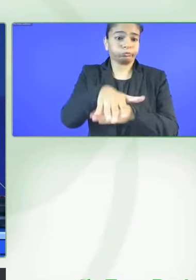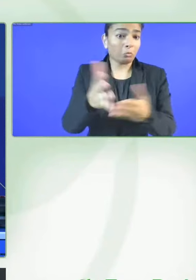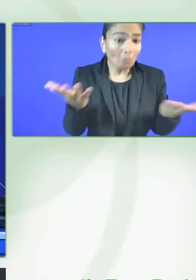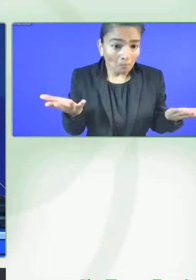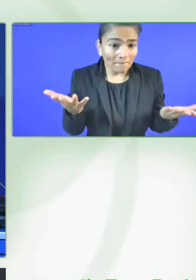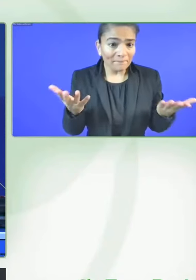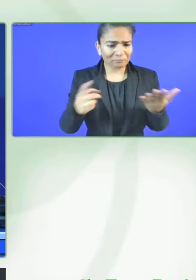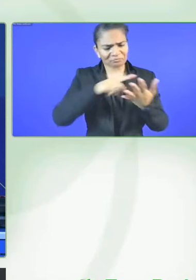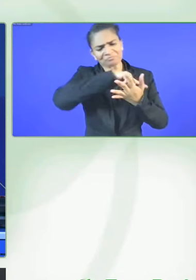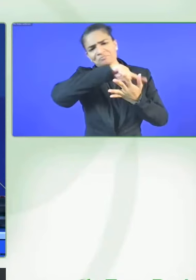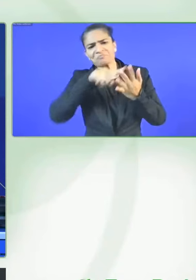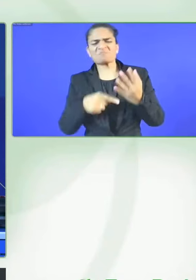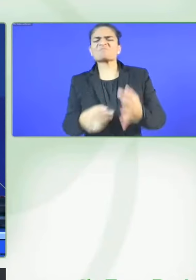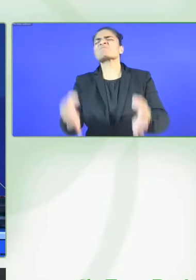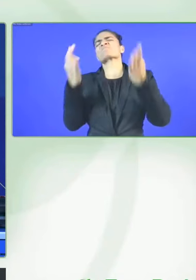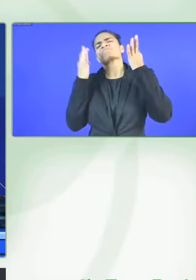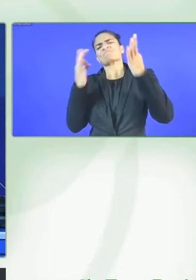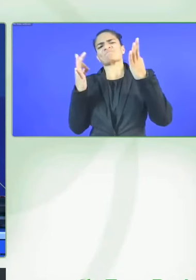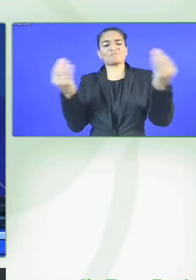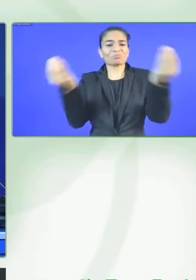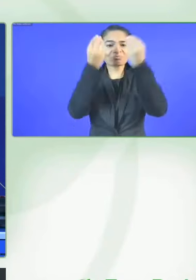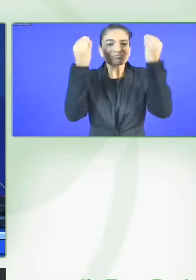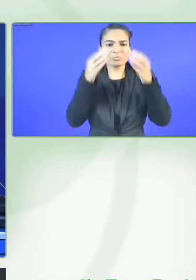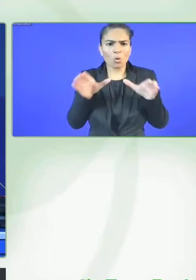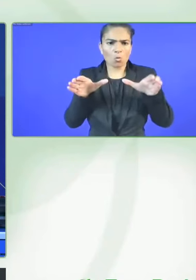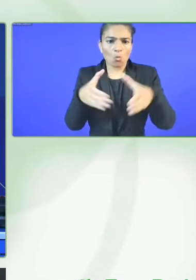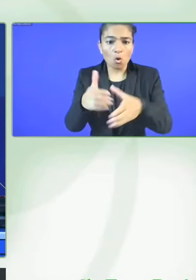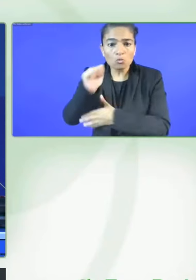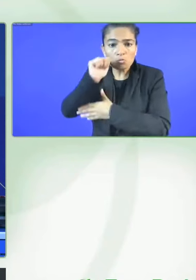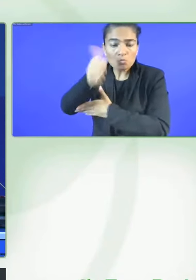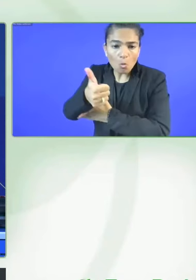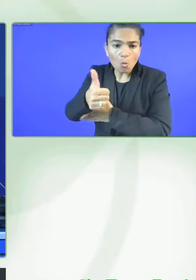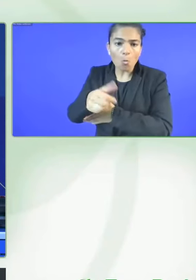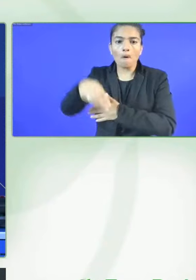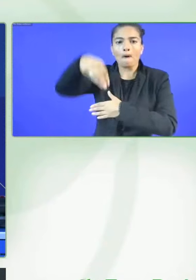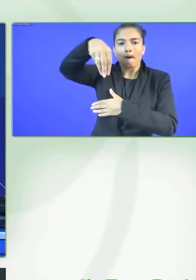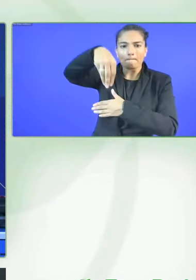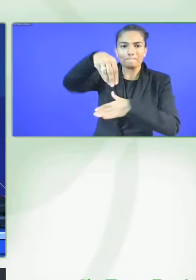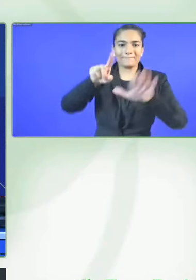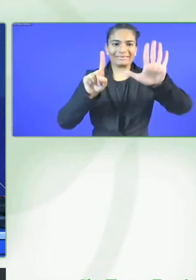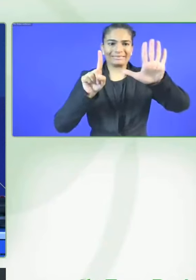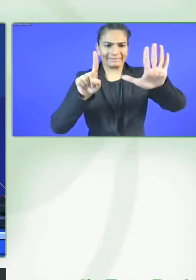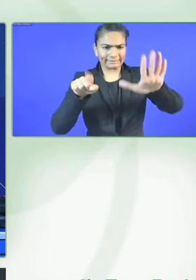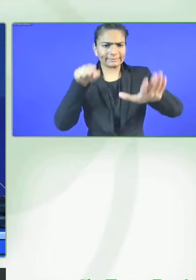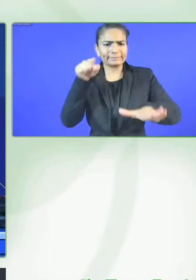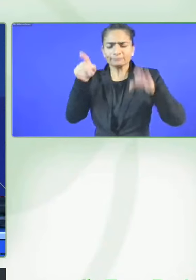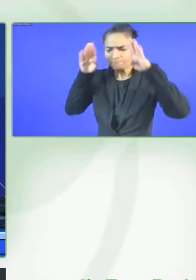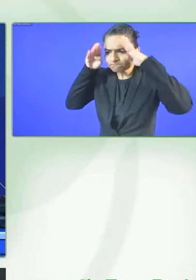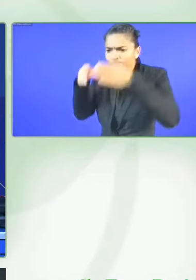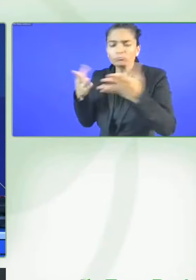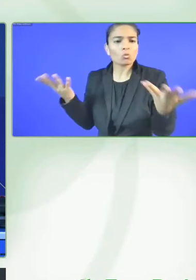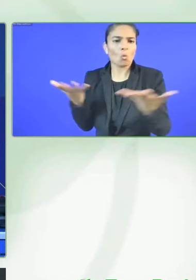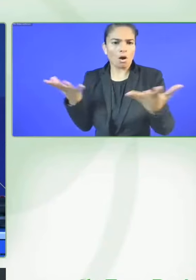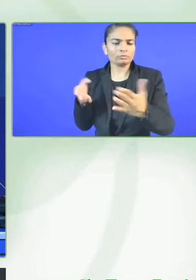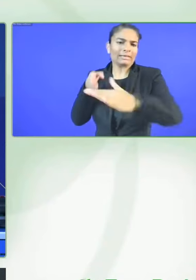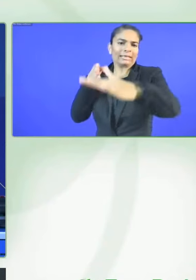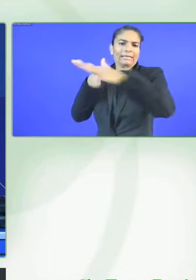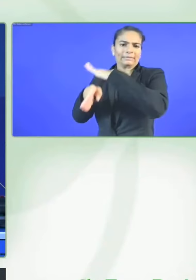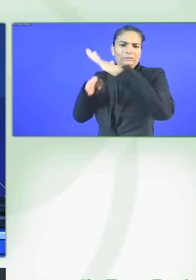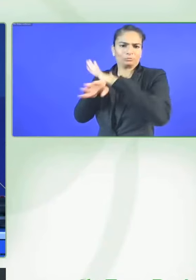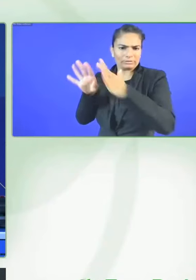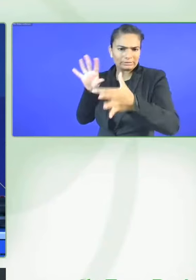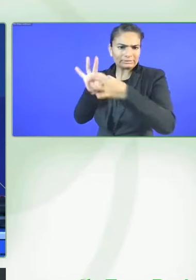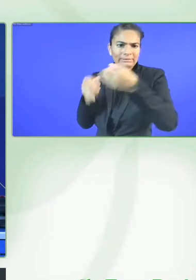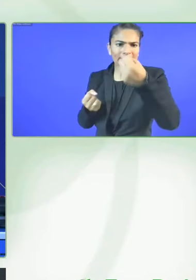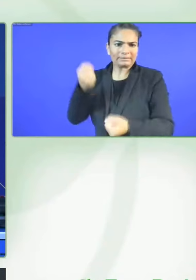is transport is another complex problem that we need to resolve over the next couple of years. So we'll talk about